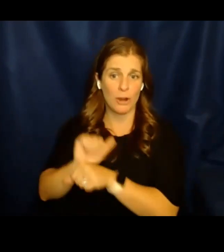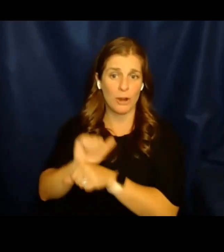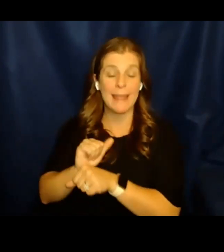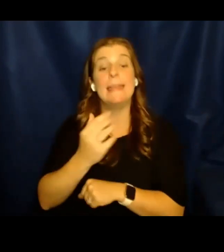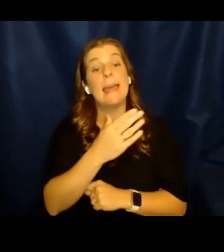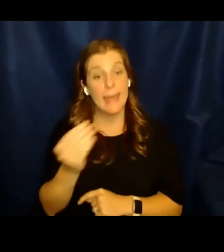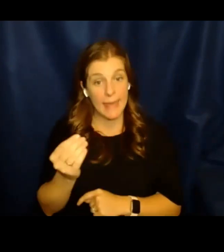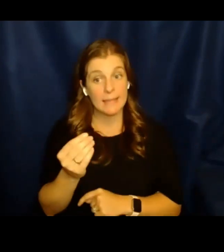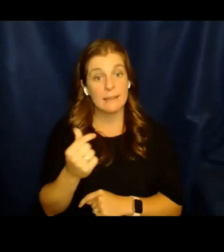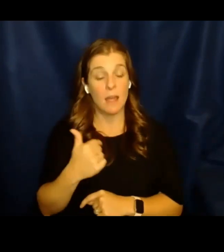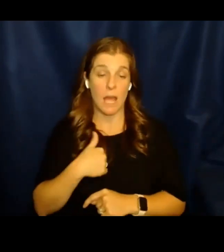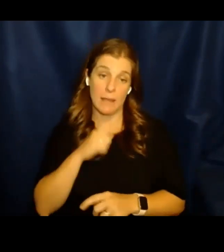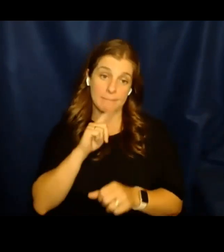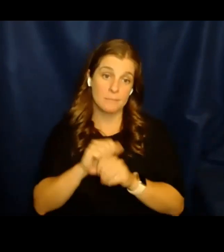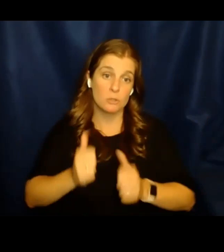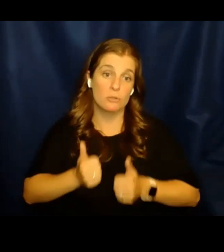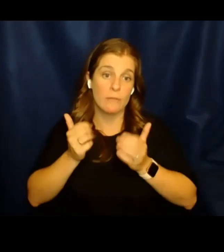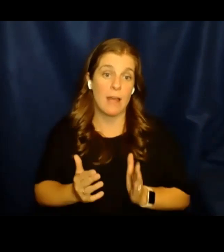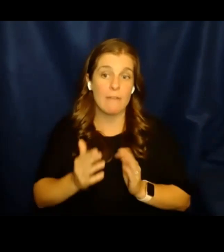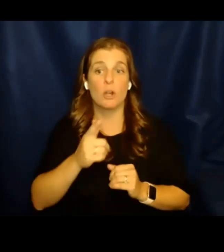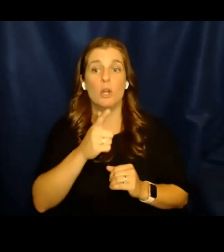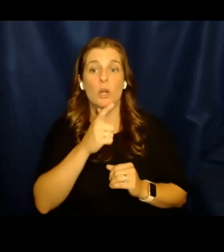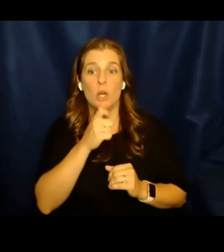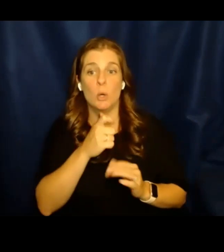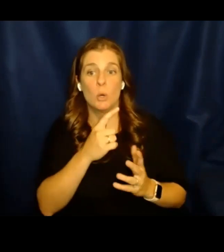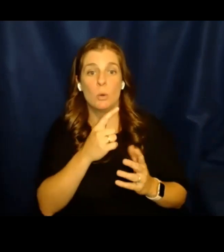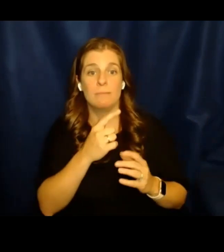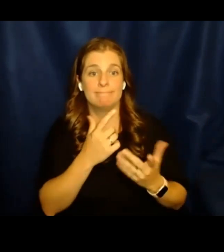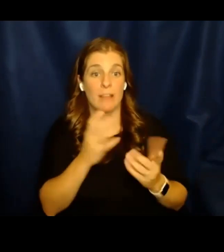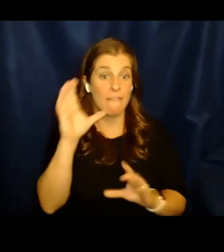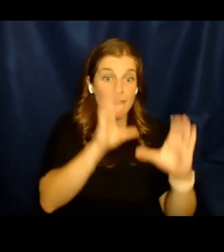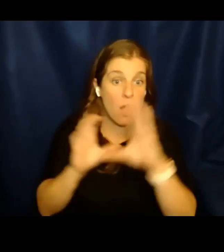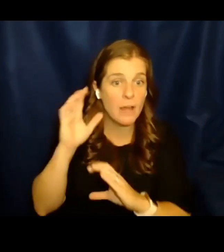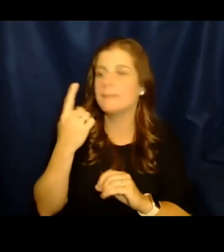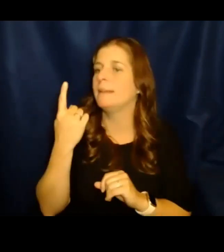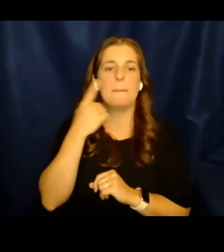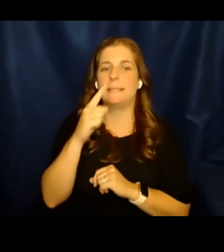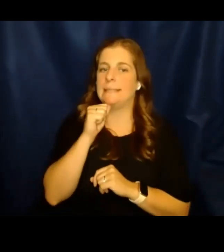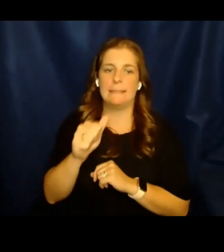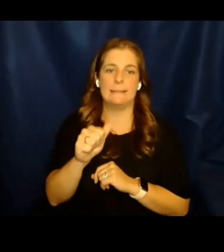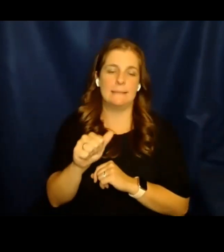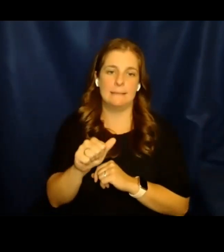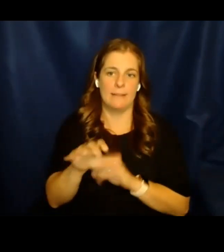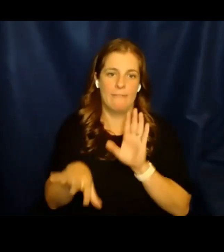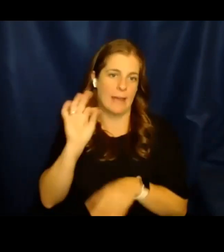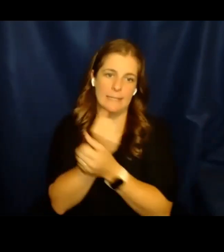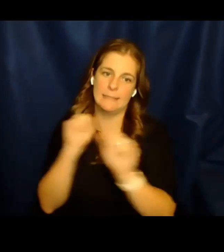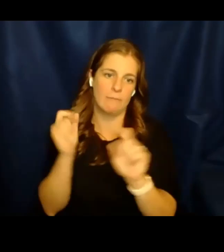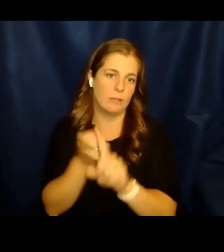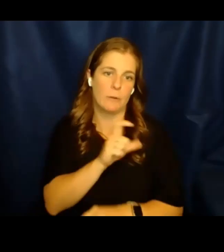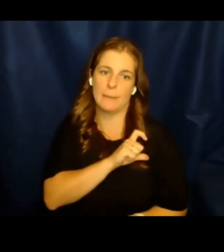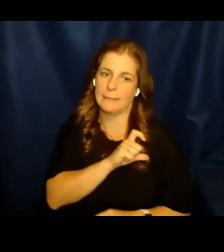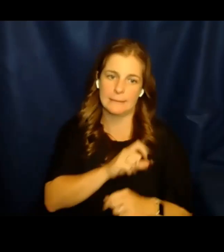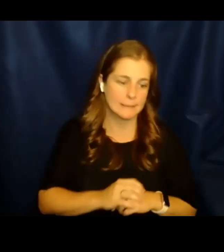as a survivor who sought but did not find safety from police or systems that are